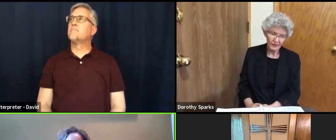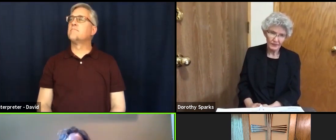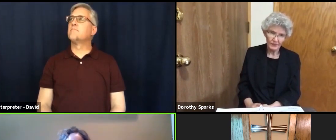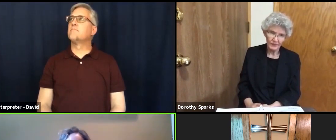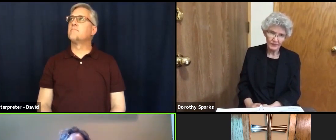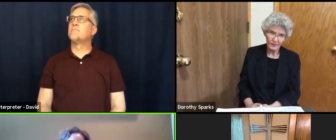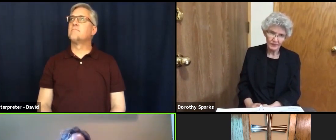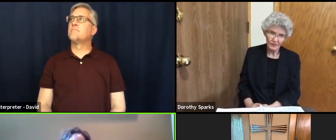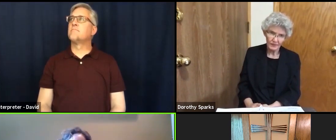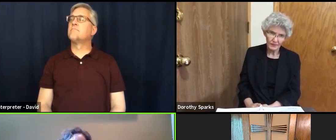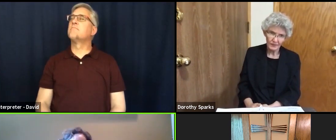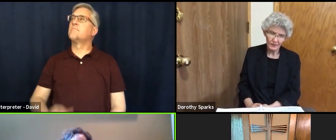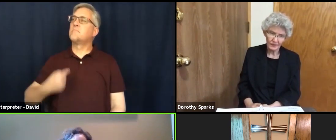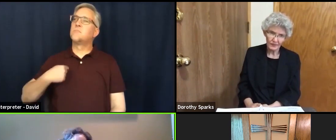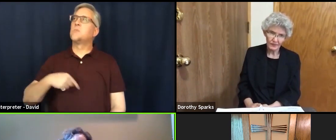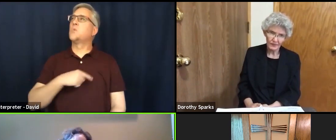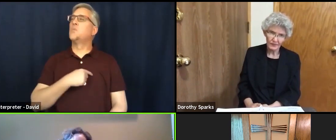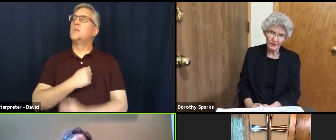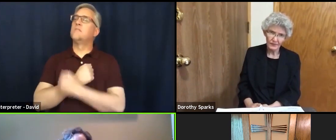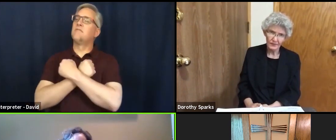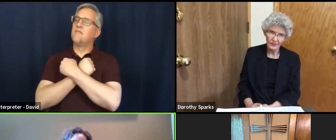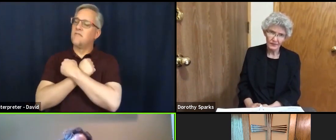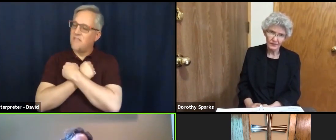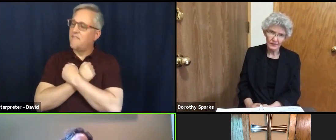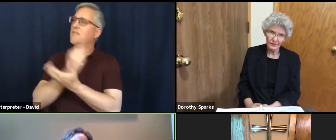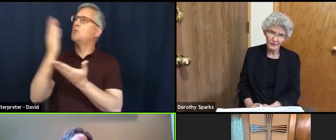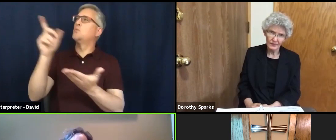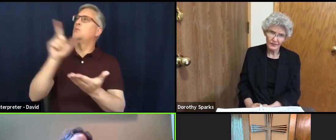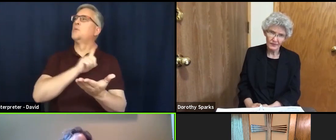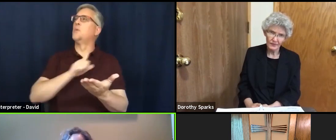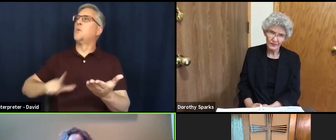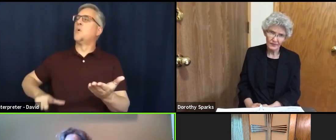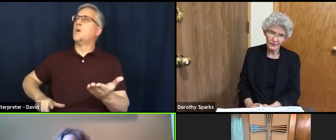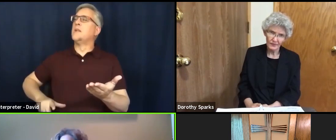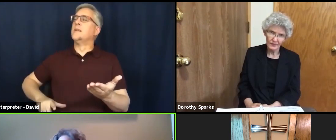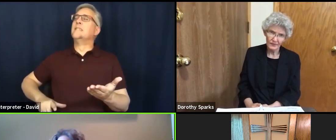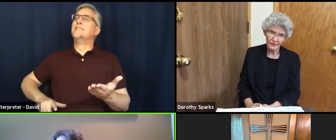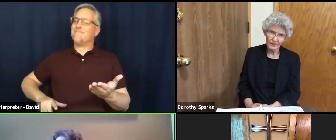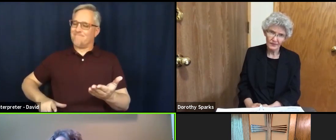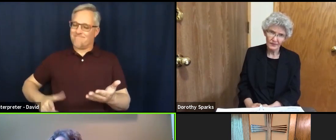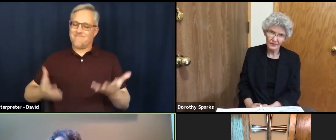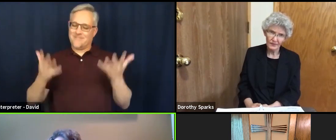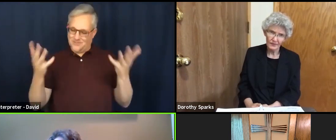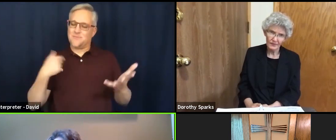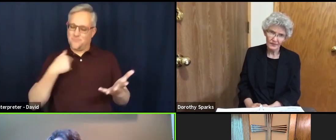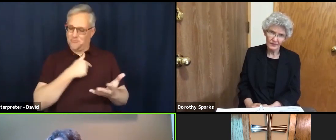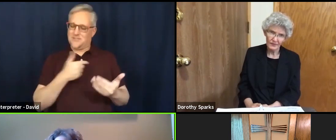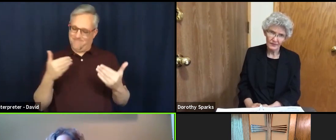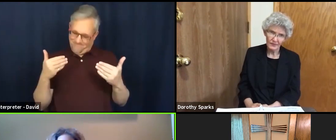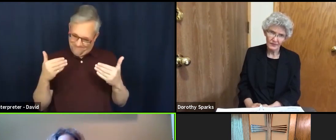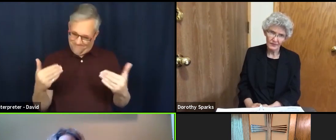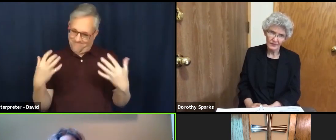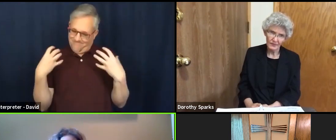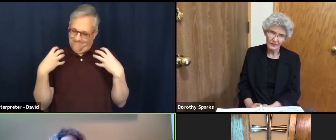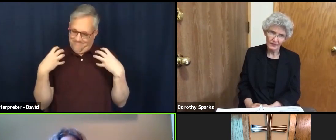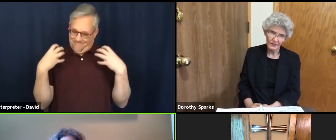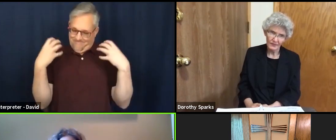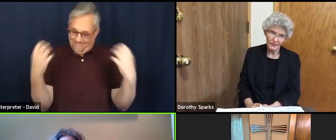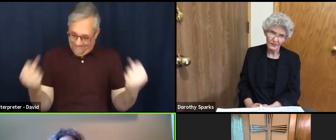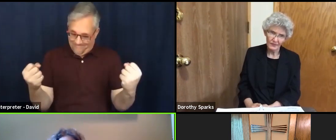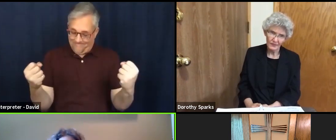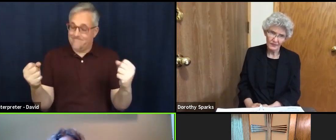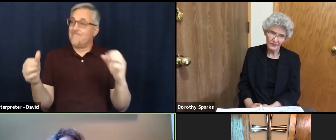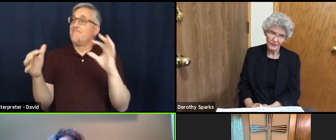We love you, Lord, and so we gather up our courage to say